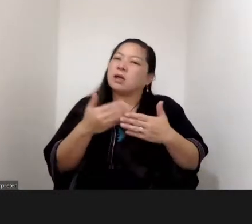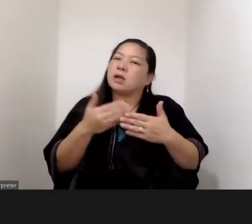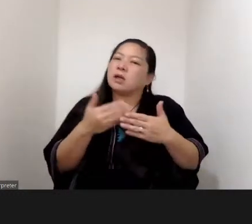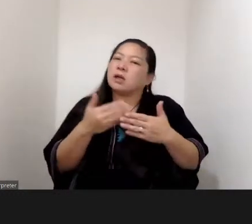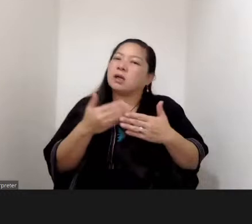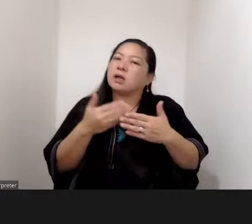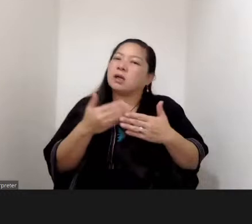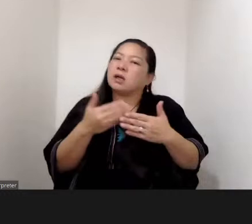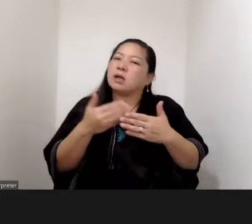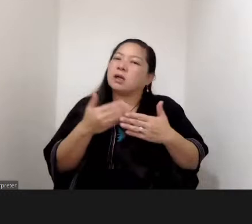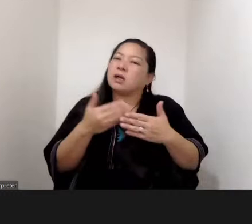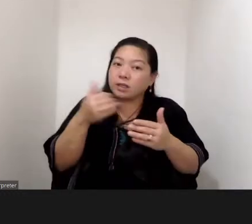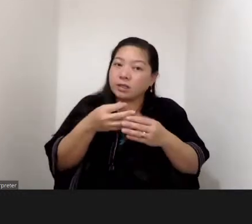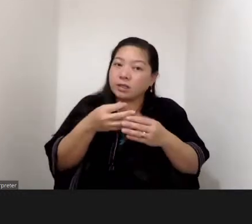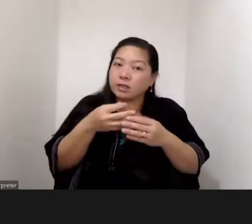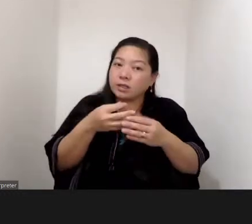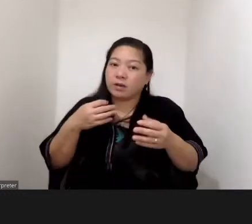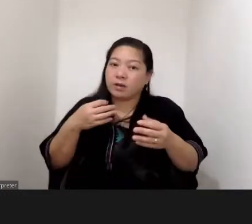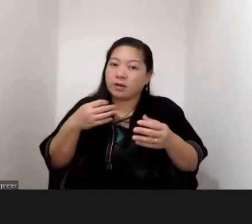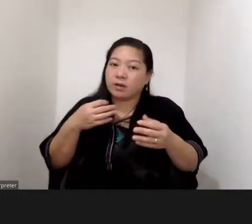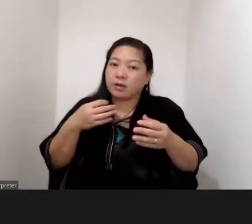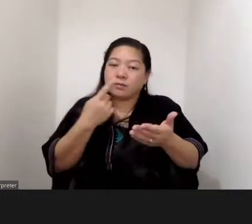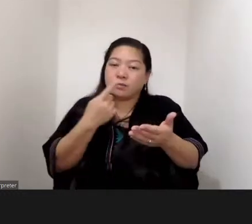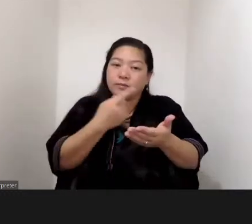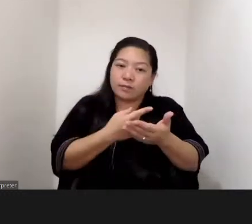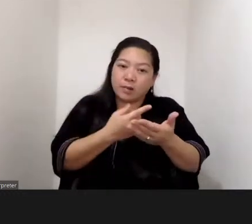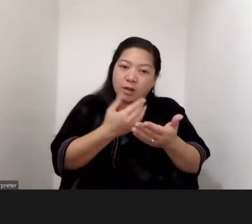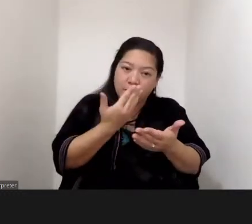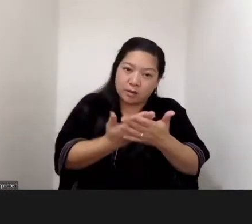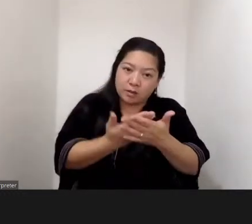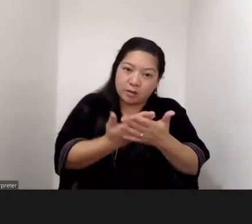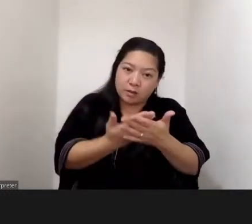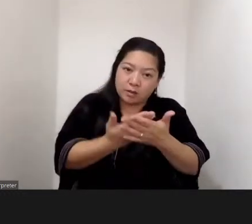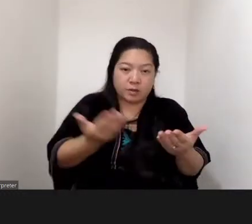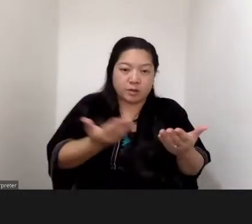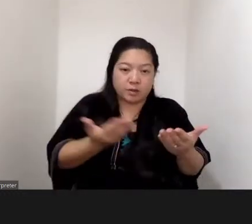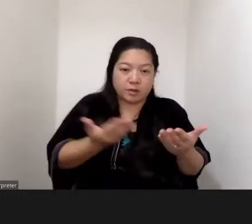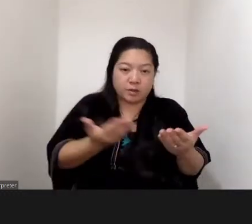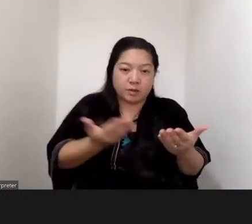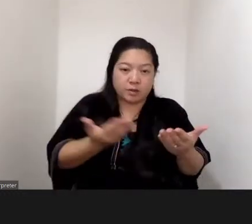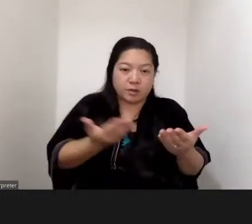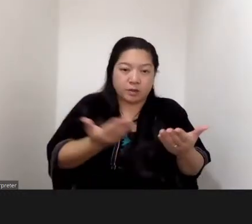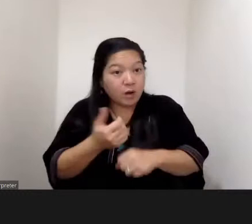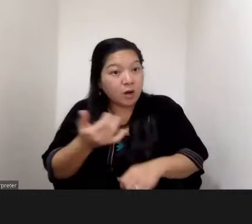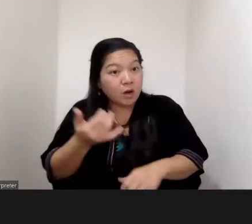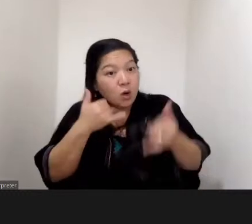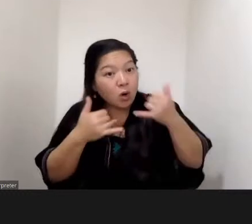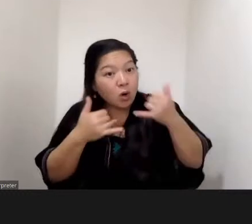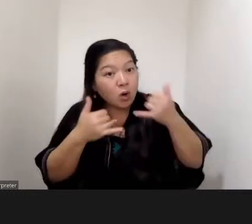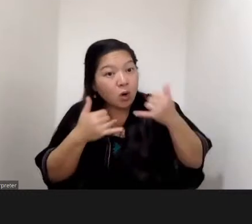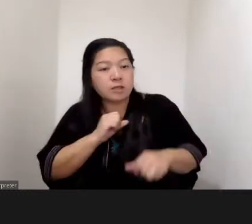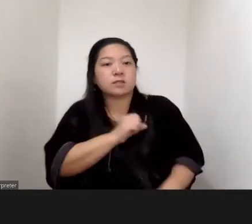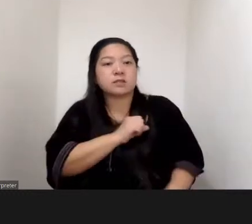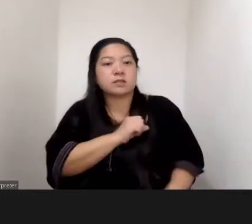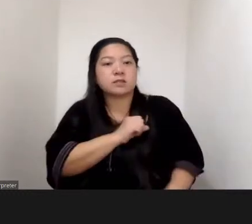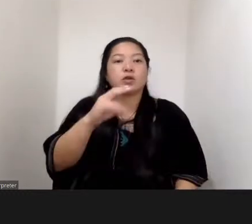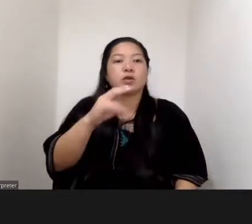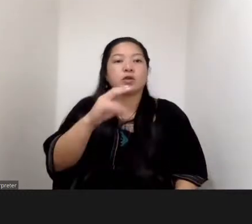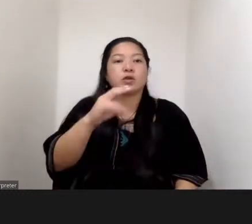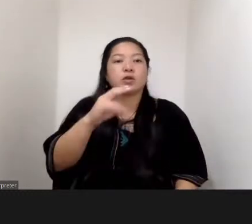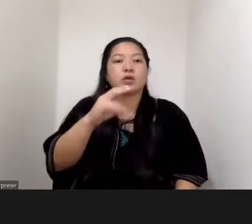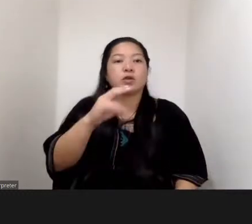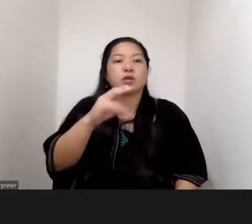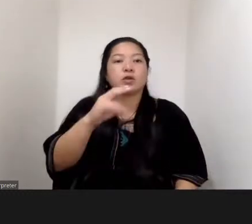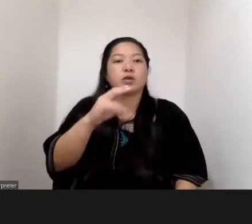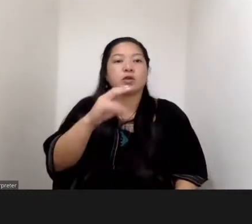resolution till it was introduced. I never got a call from Senator Chris Duenas or